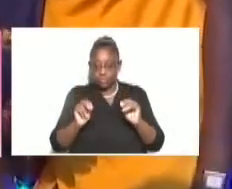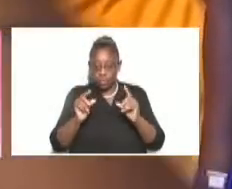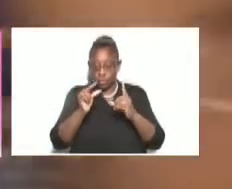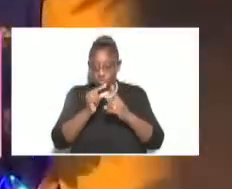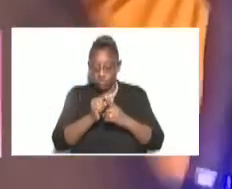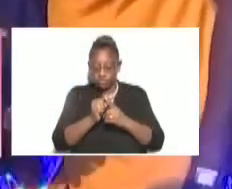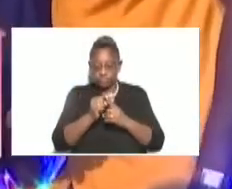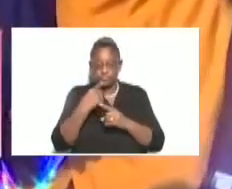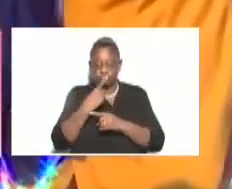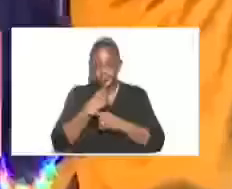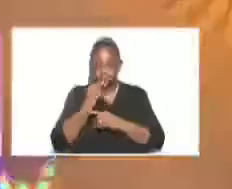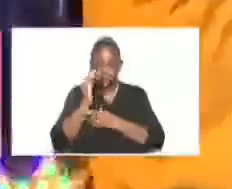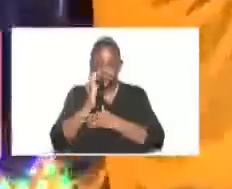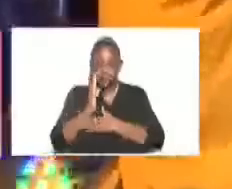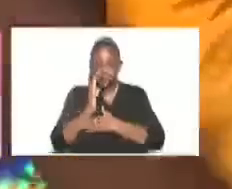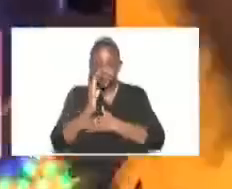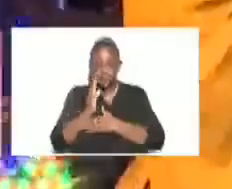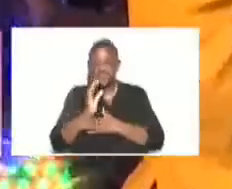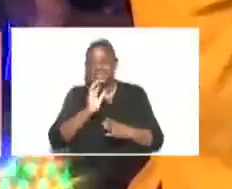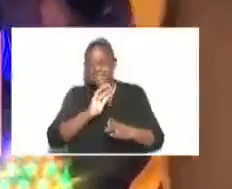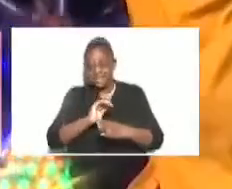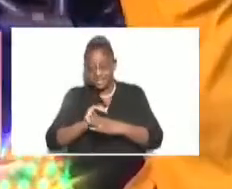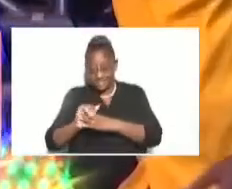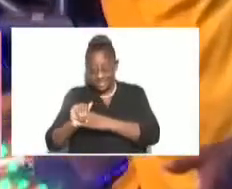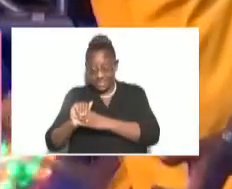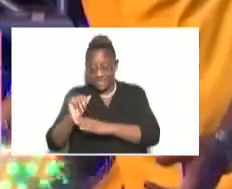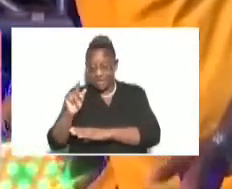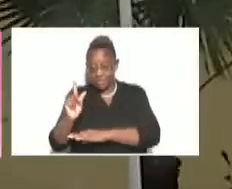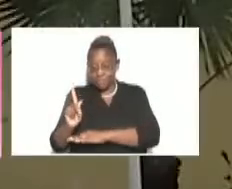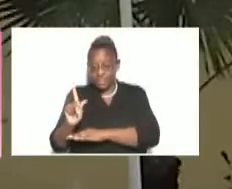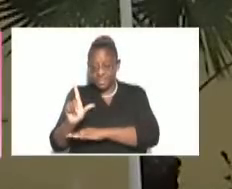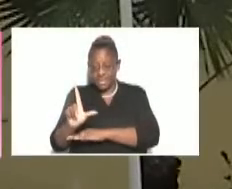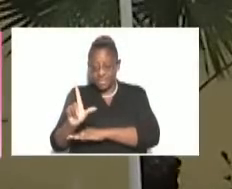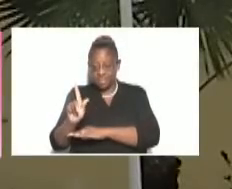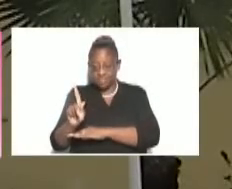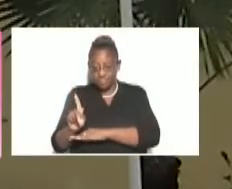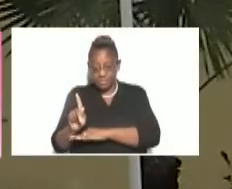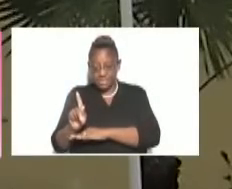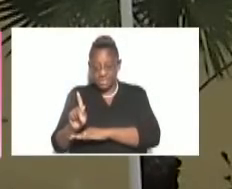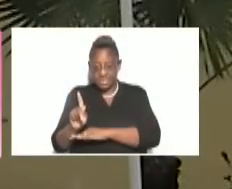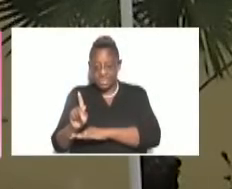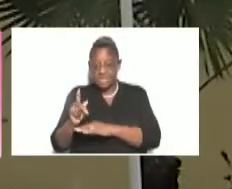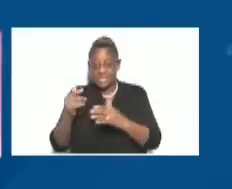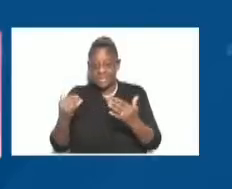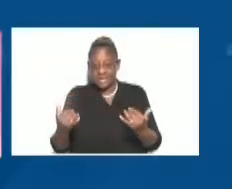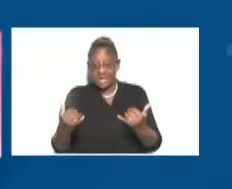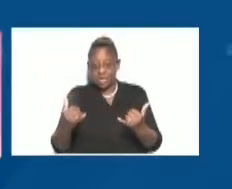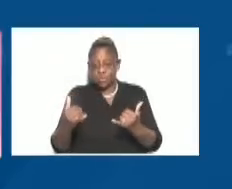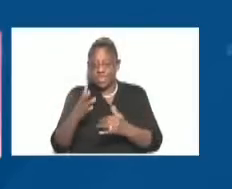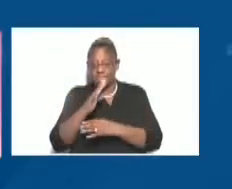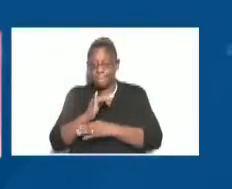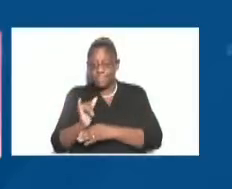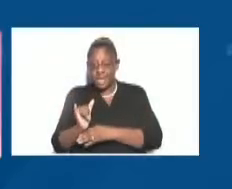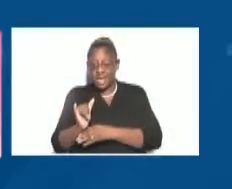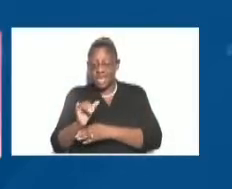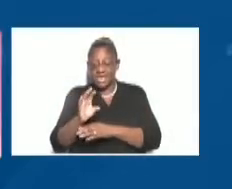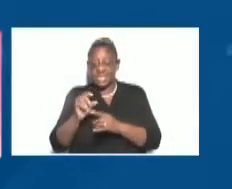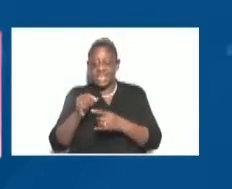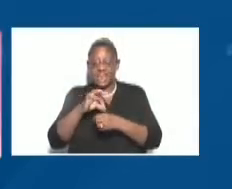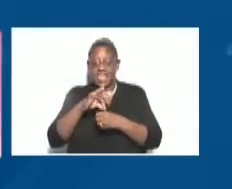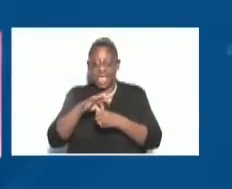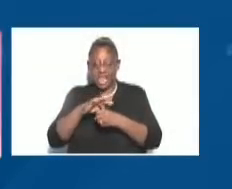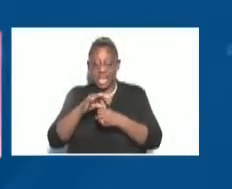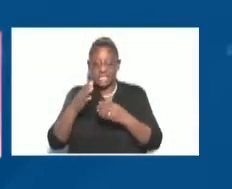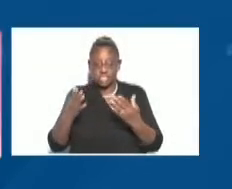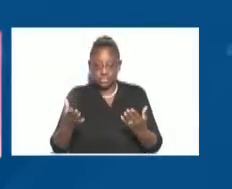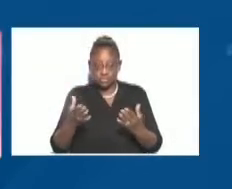on who will carry the governing Progressive Liberal Party's banner in the upcoming by-election, but its pool of candidates